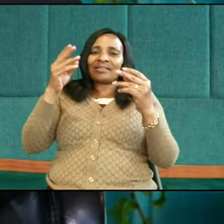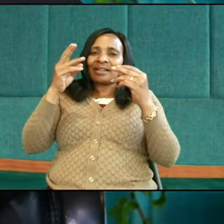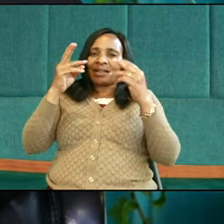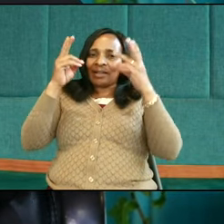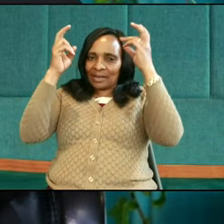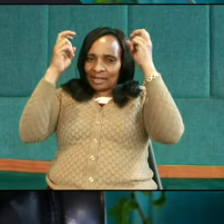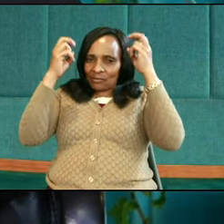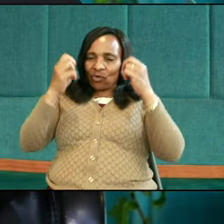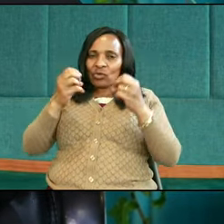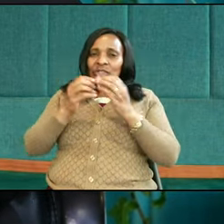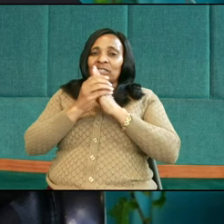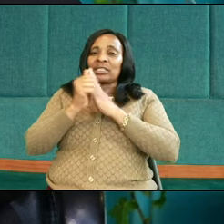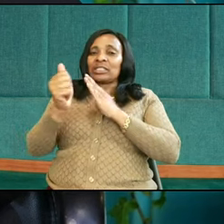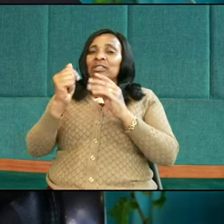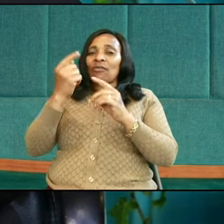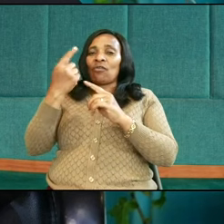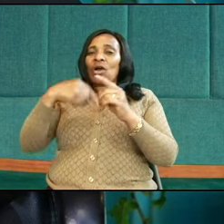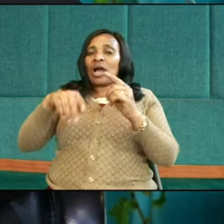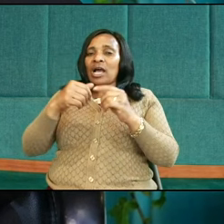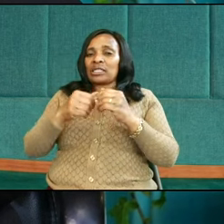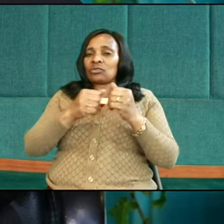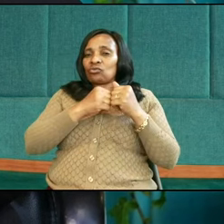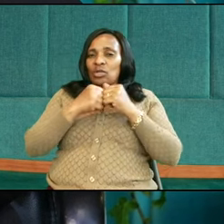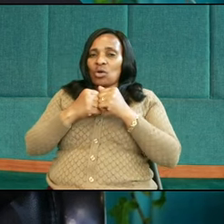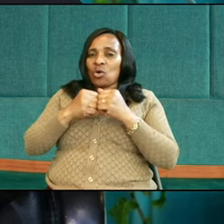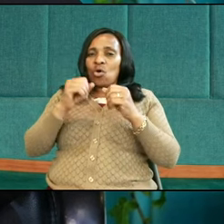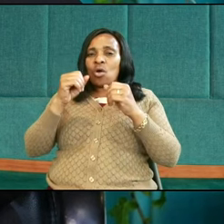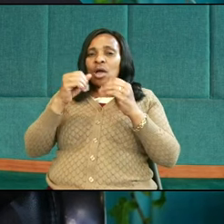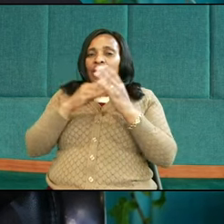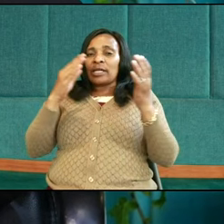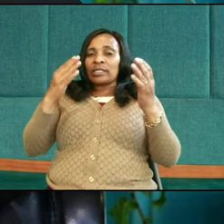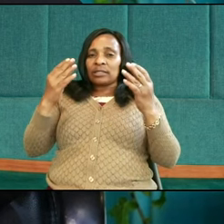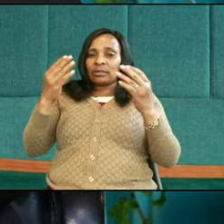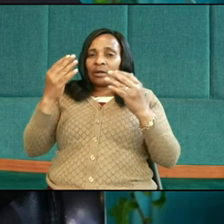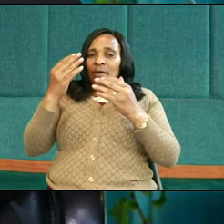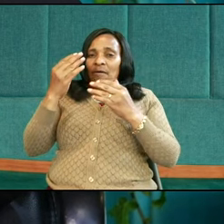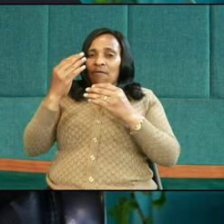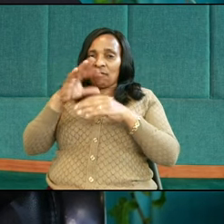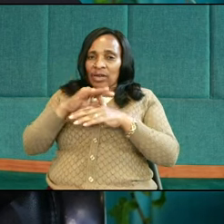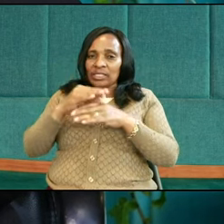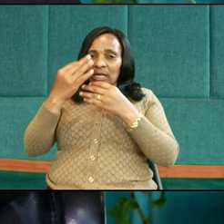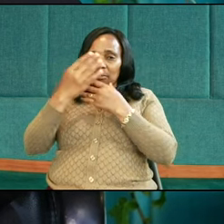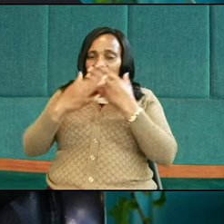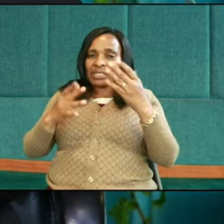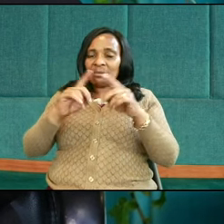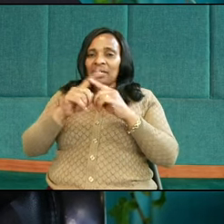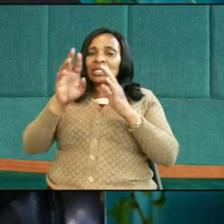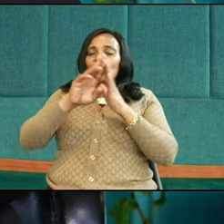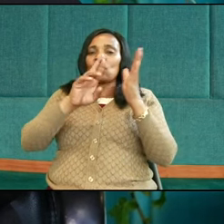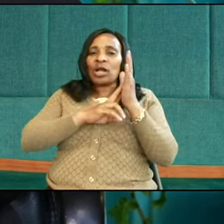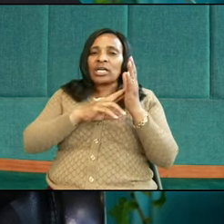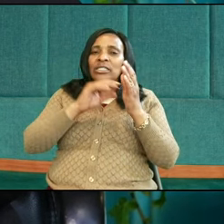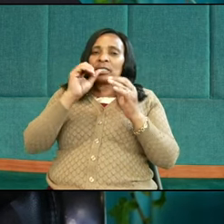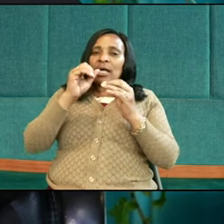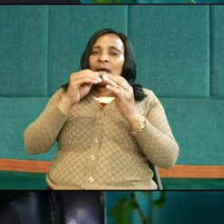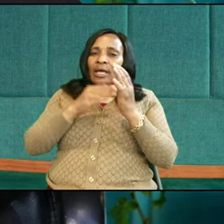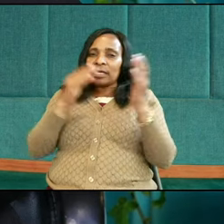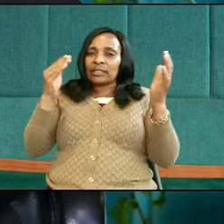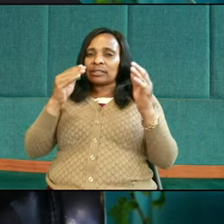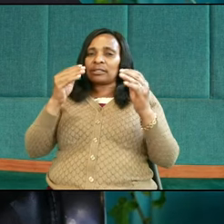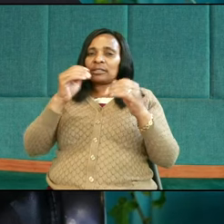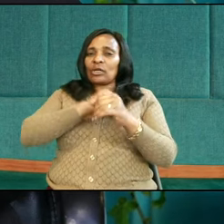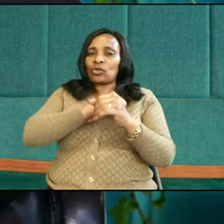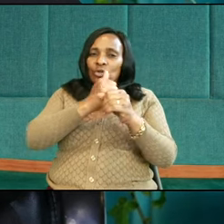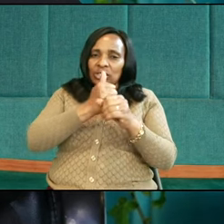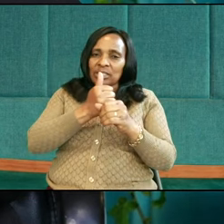For our struggle is not against flesh and blood, but against the rulers, against the authorities, against the